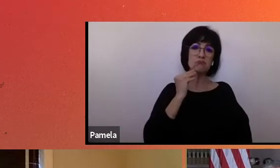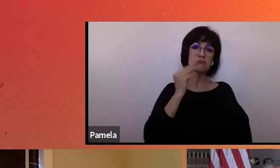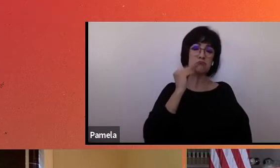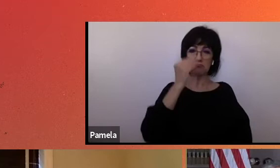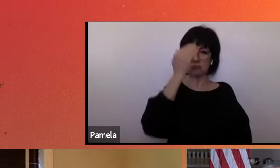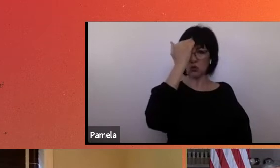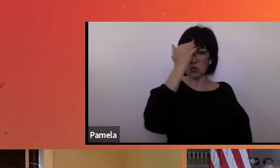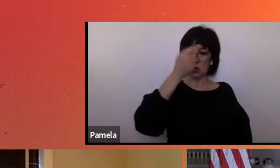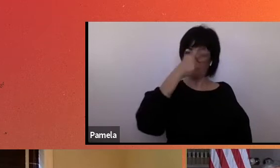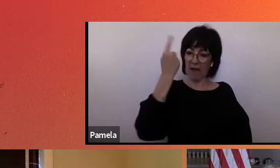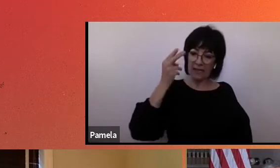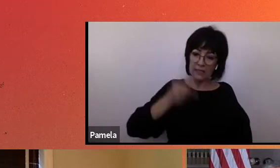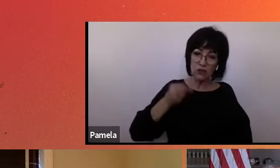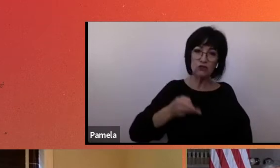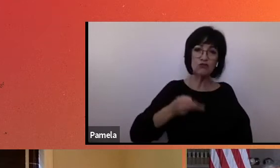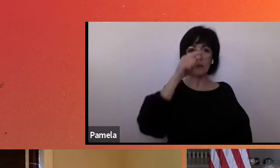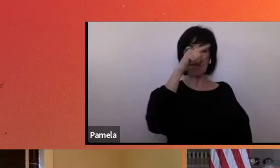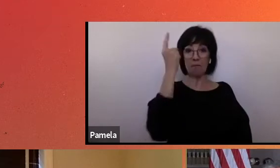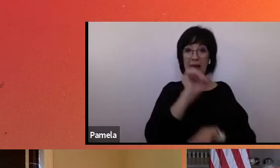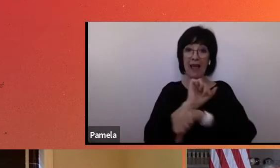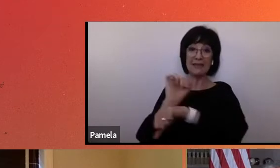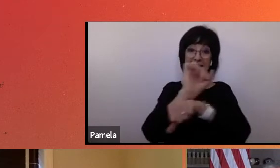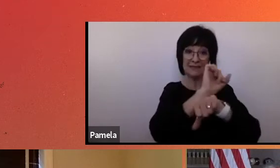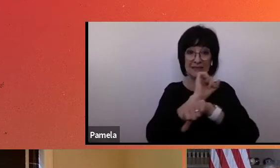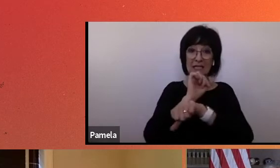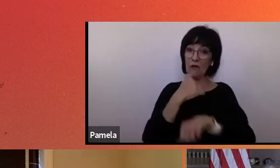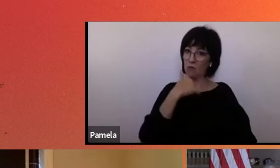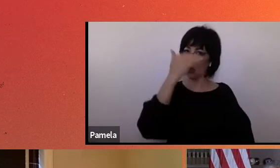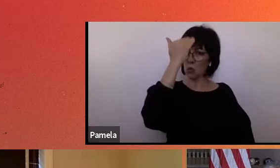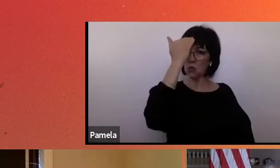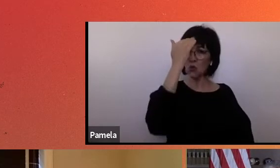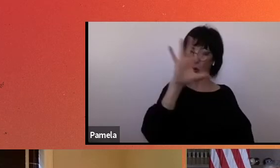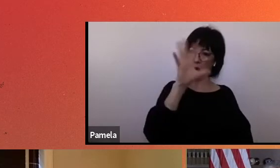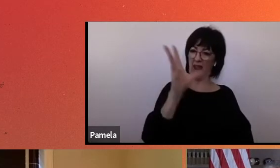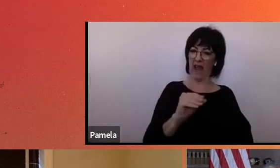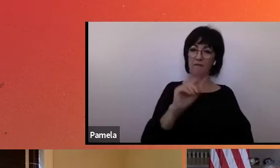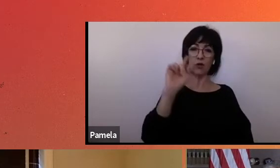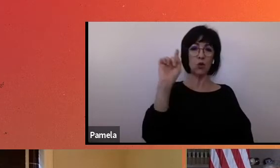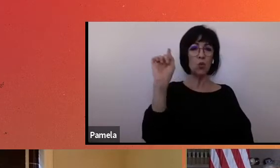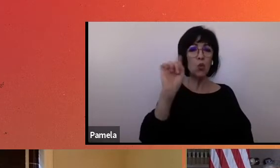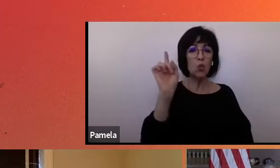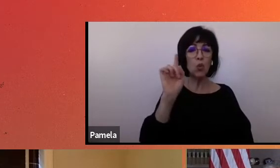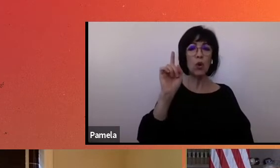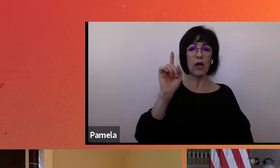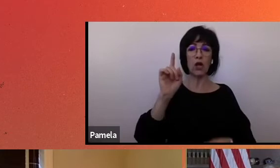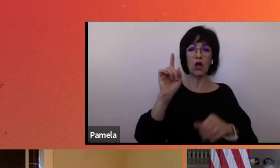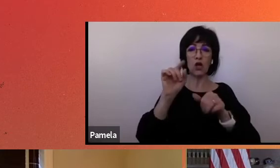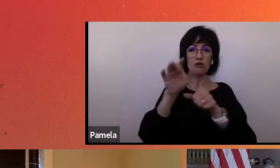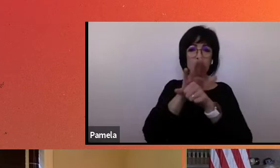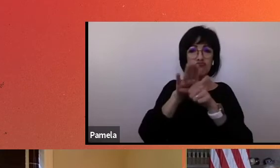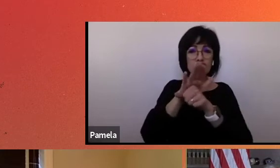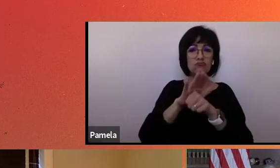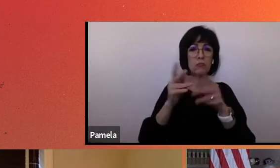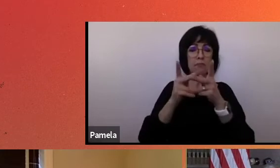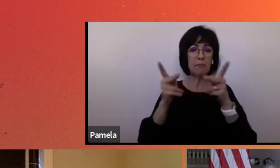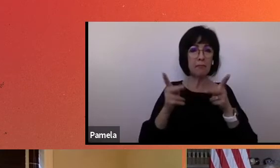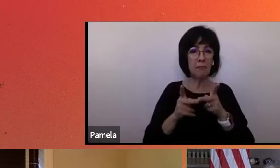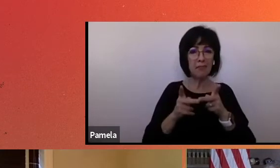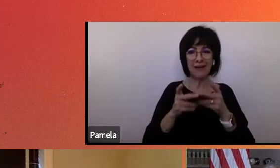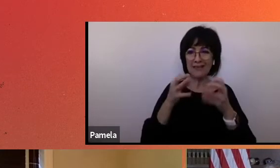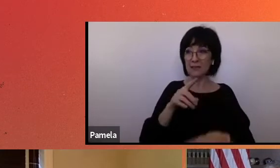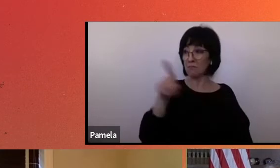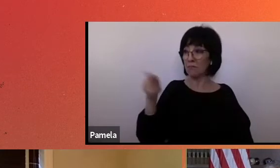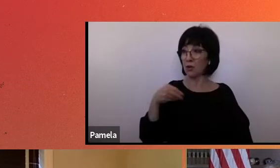about the African continent and the countries there, where we found that a lot of people really didn't even know what was going